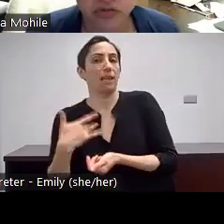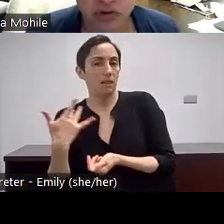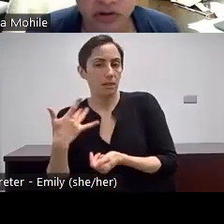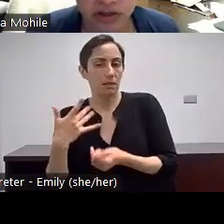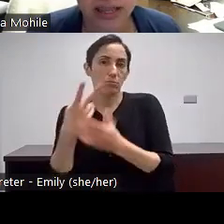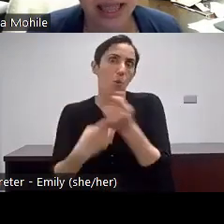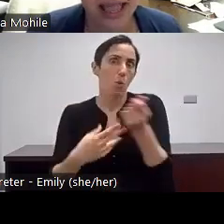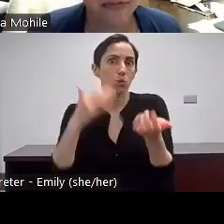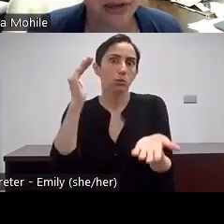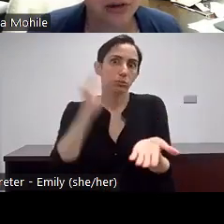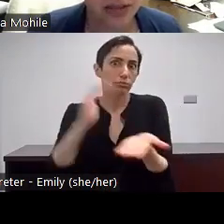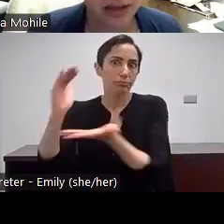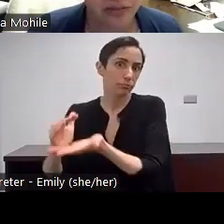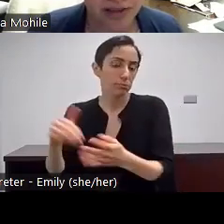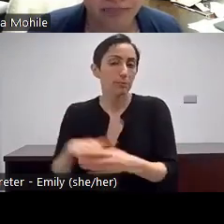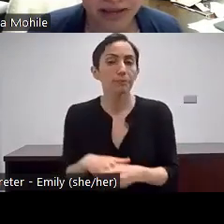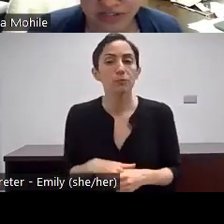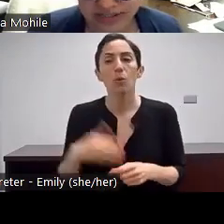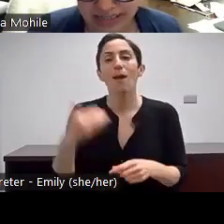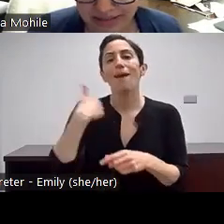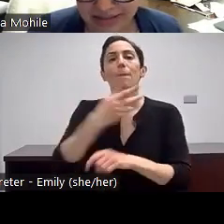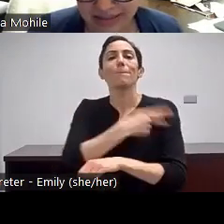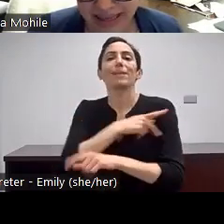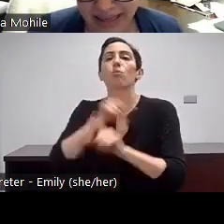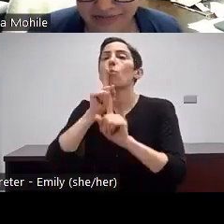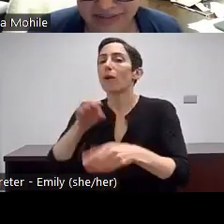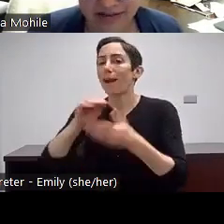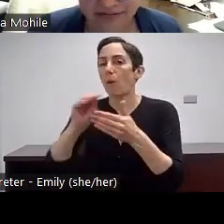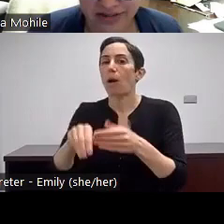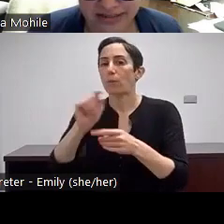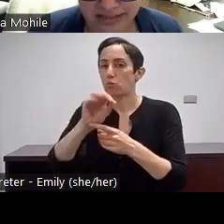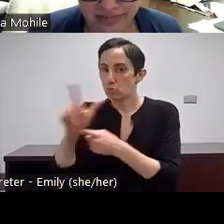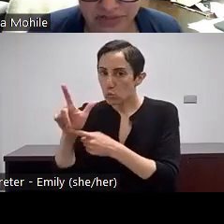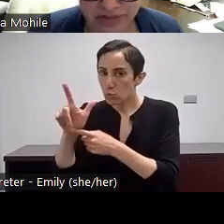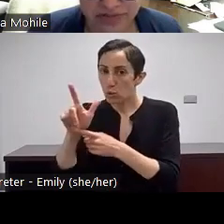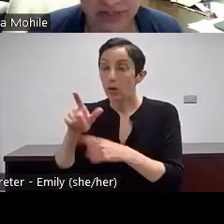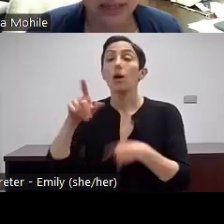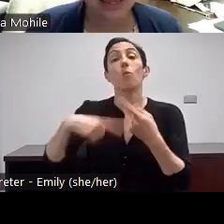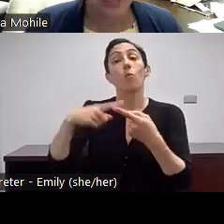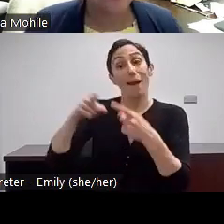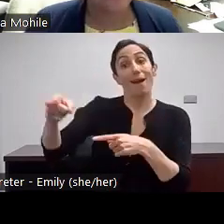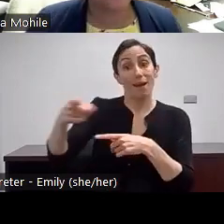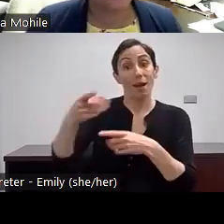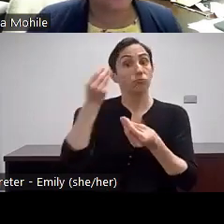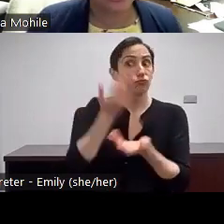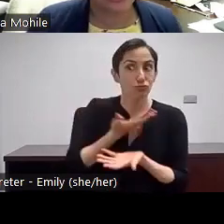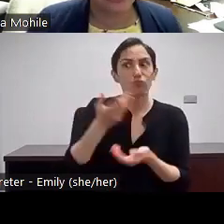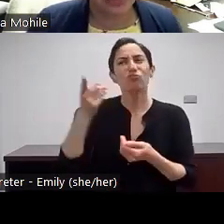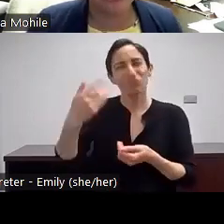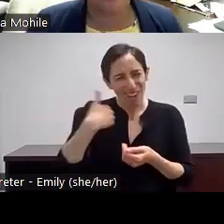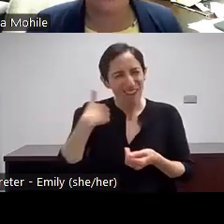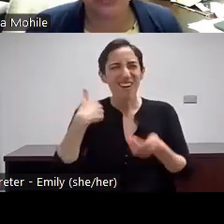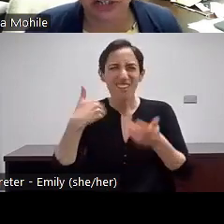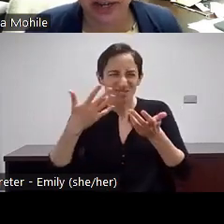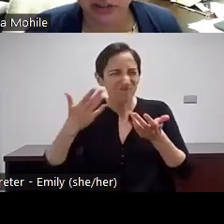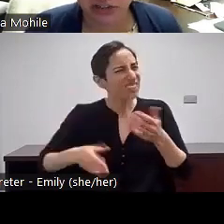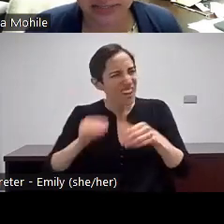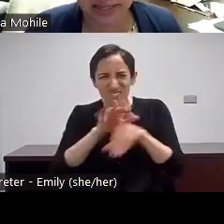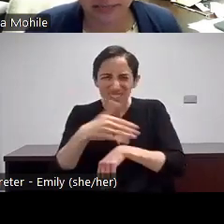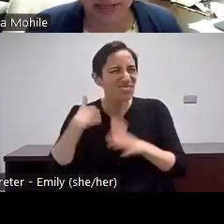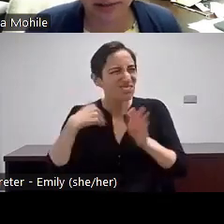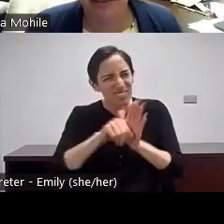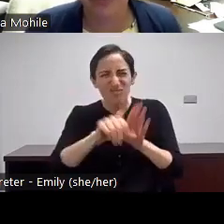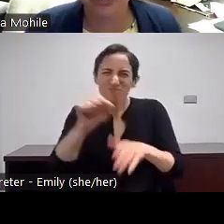outcome tool, and we know that when patients tell us they have side effects and symptoms, and we employ a